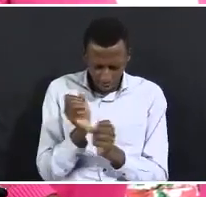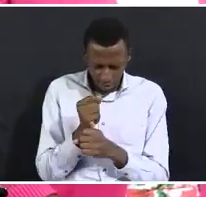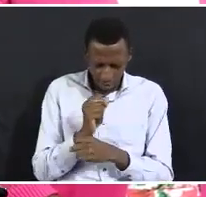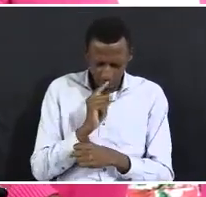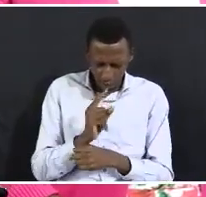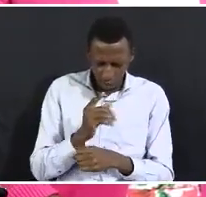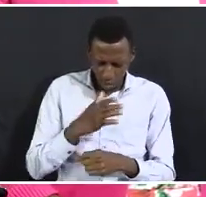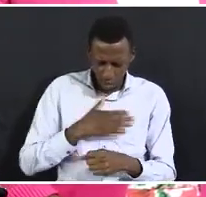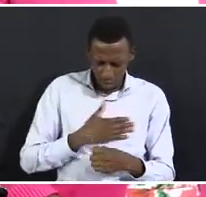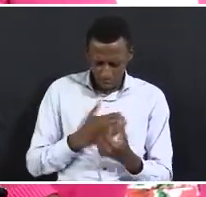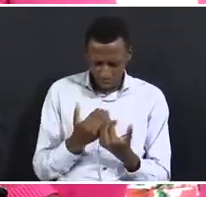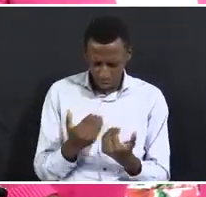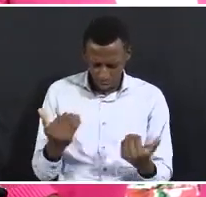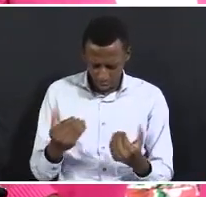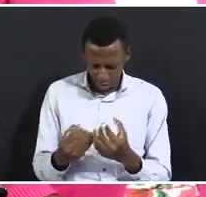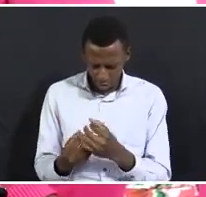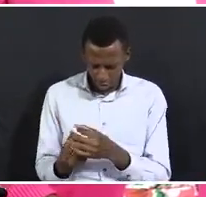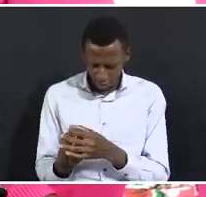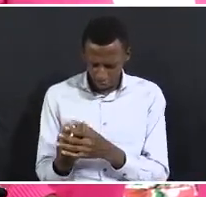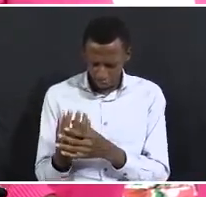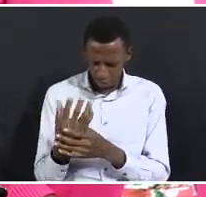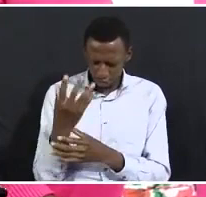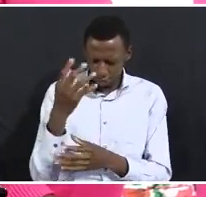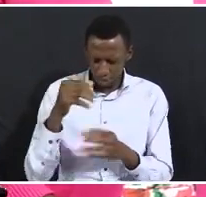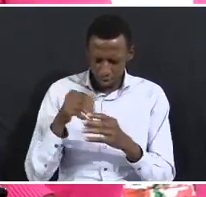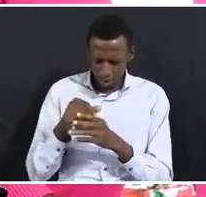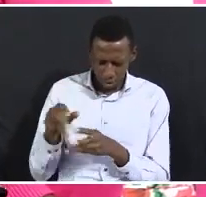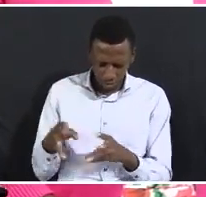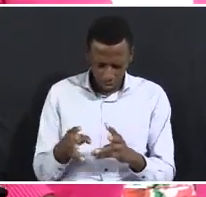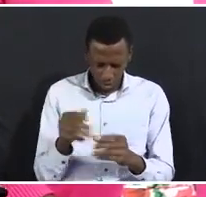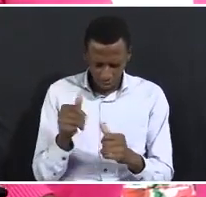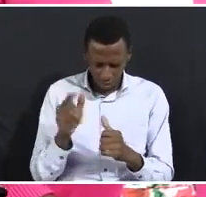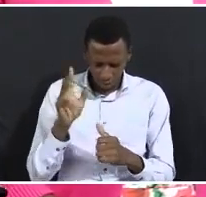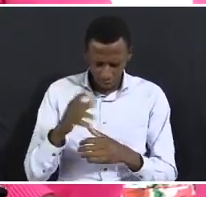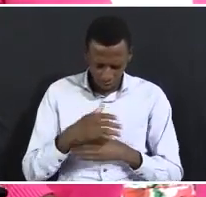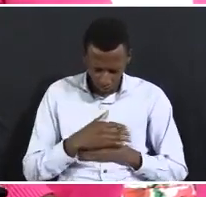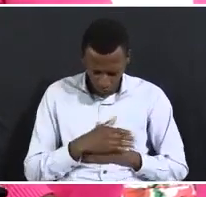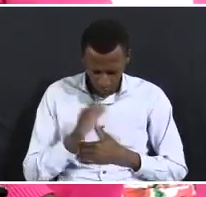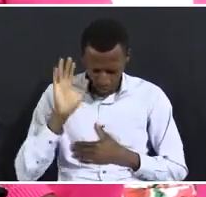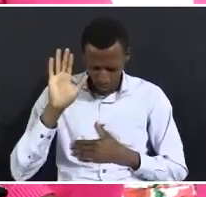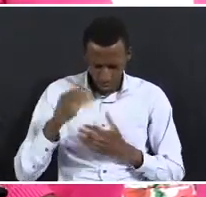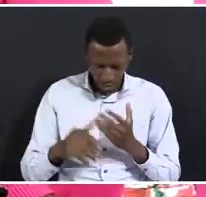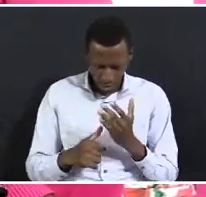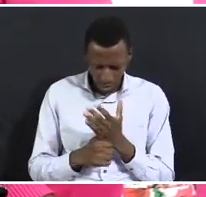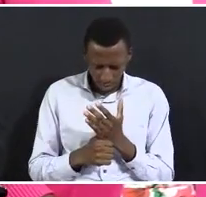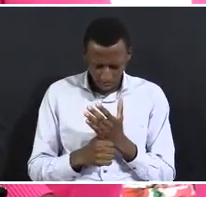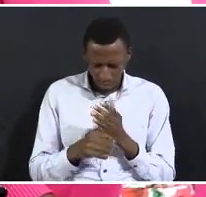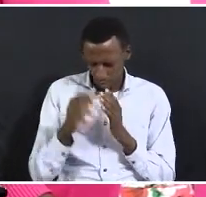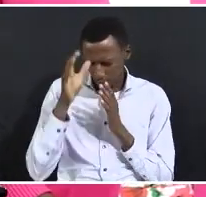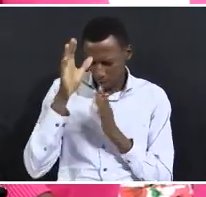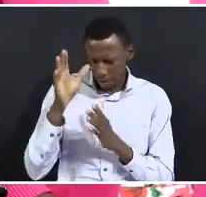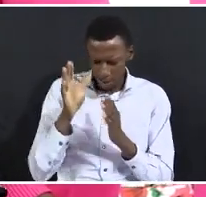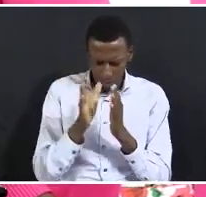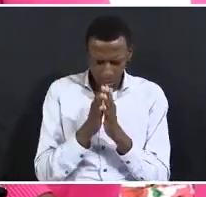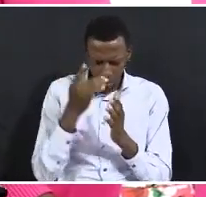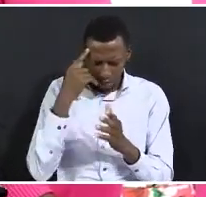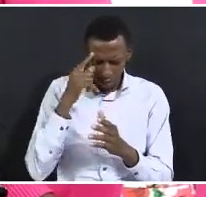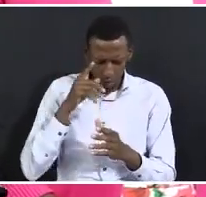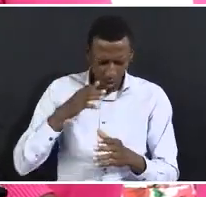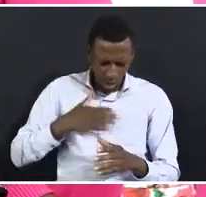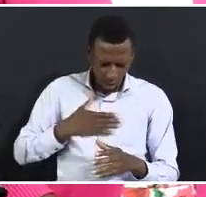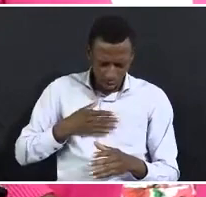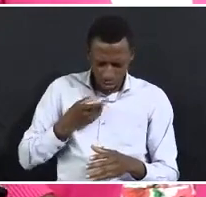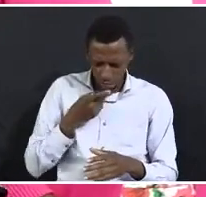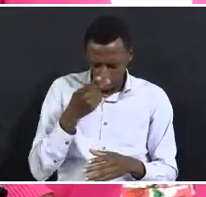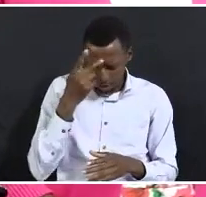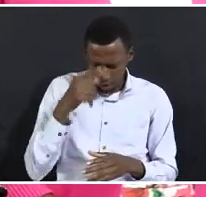are brought in the way that will honor your name. Father, we pray, even for our parents that have come all the